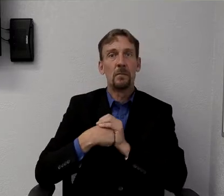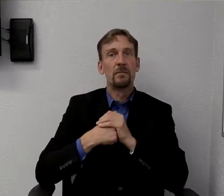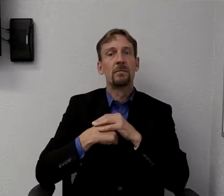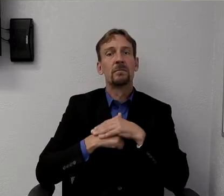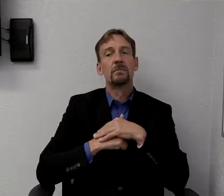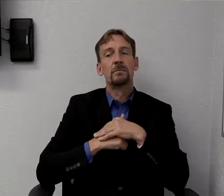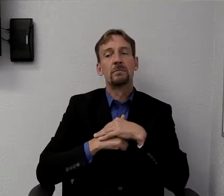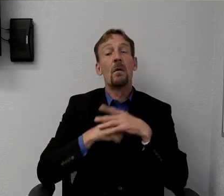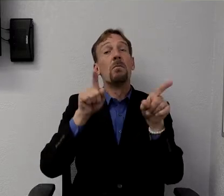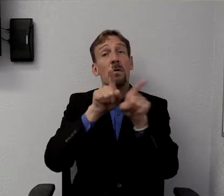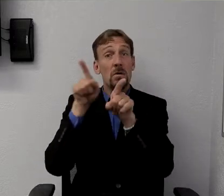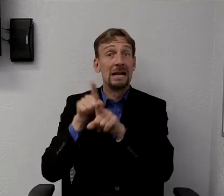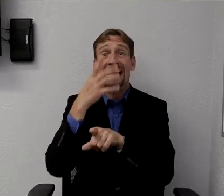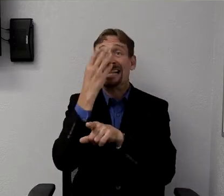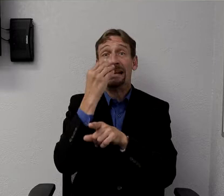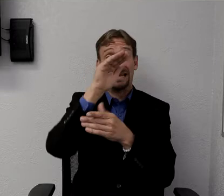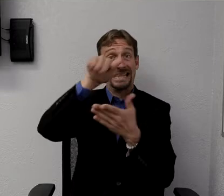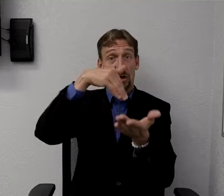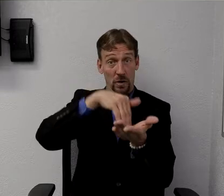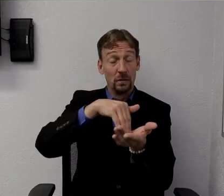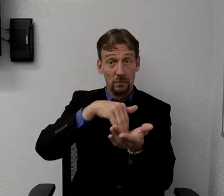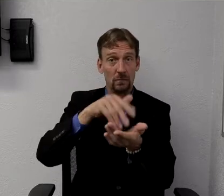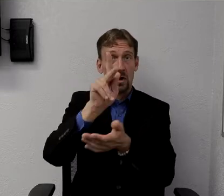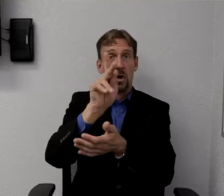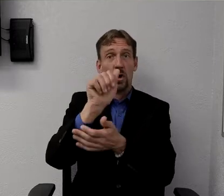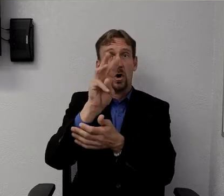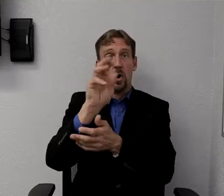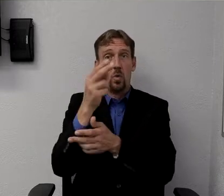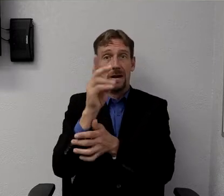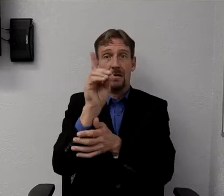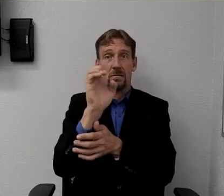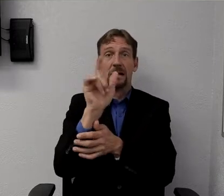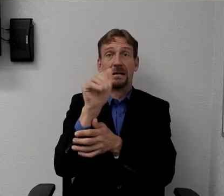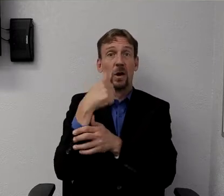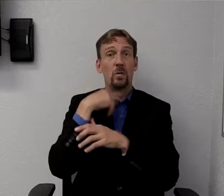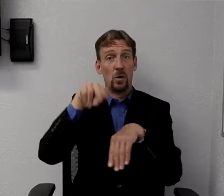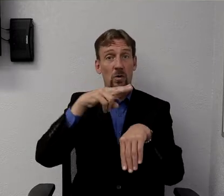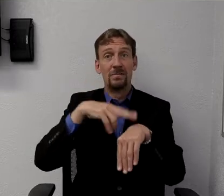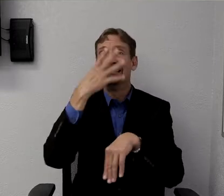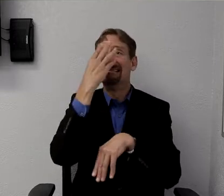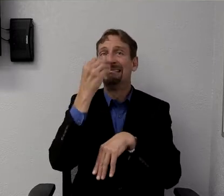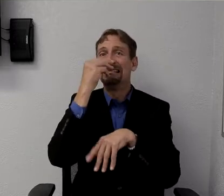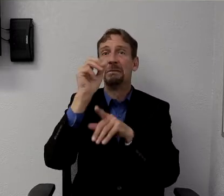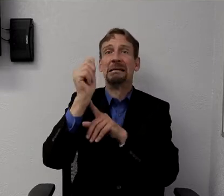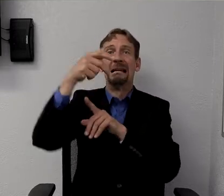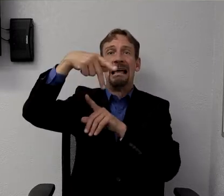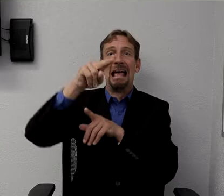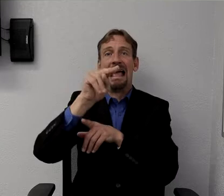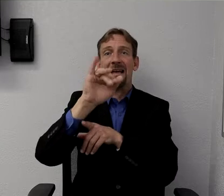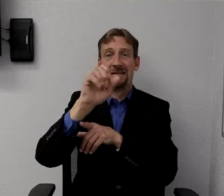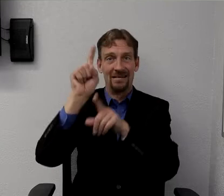Center right now, where we normally do sleep apnea tests, it's closed right now, so we have